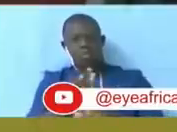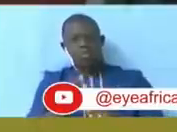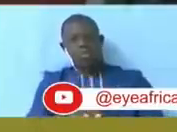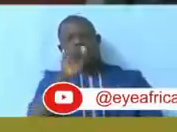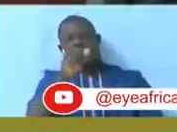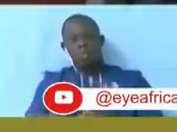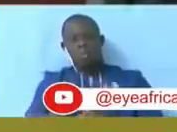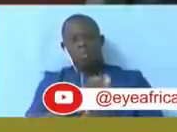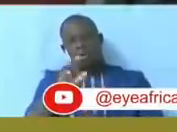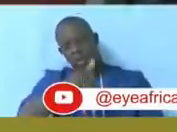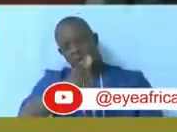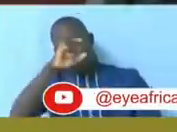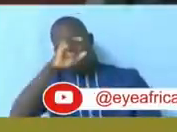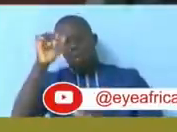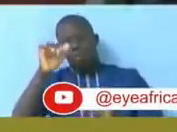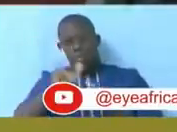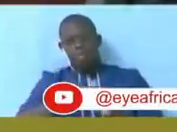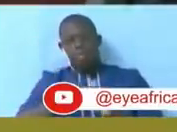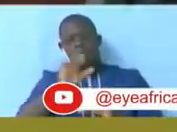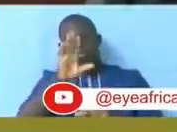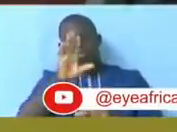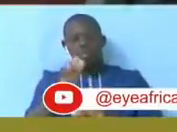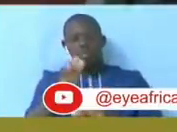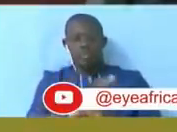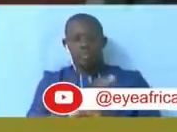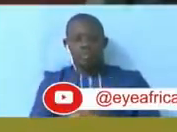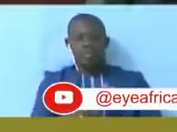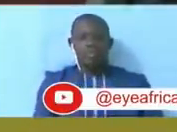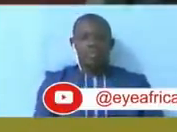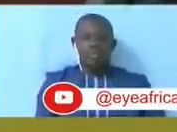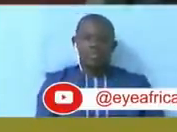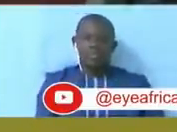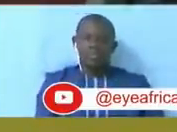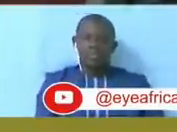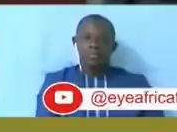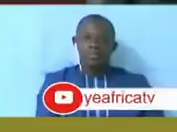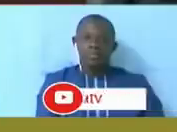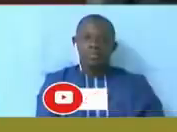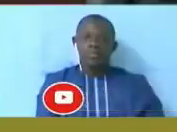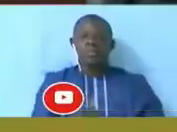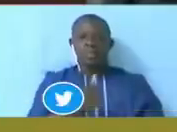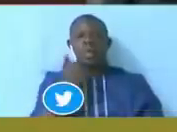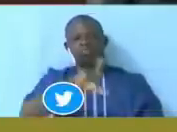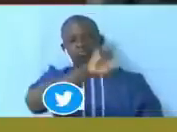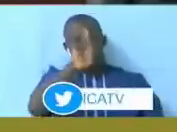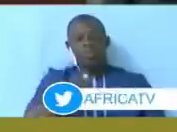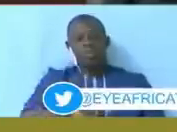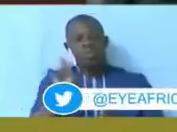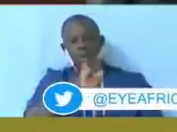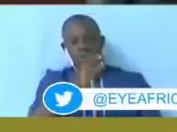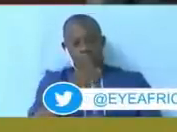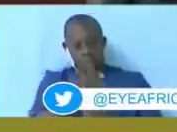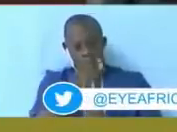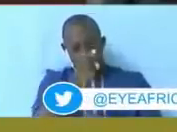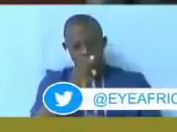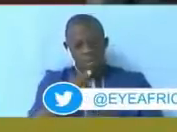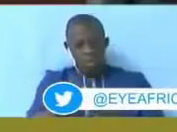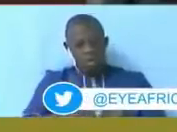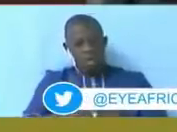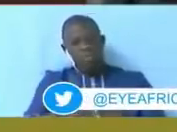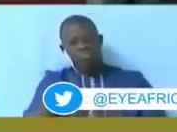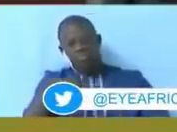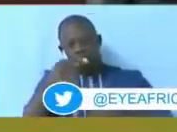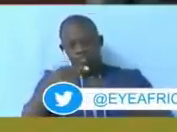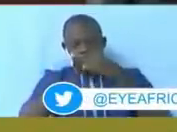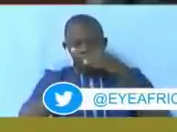So my question is, what kept you going and what was your most inspirational moment in your career at that